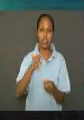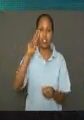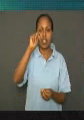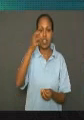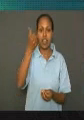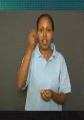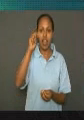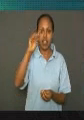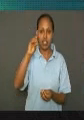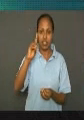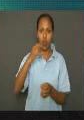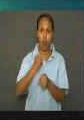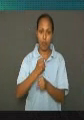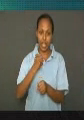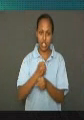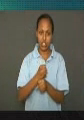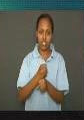NAND operations,